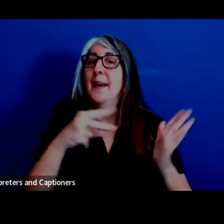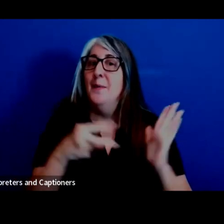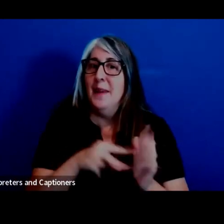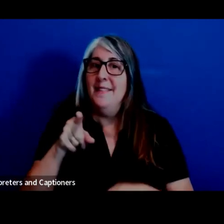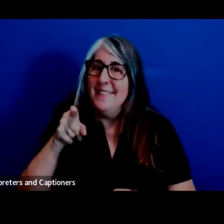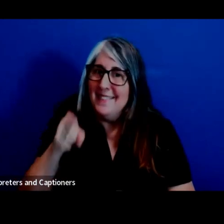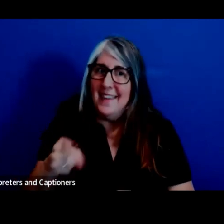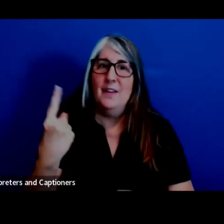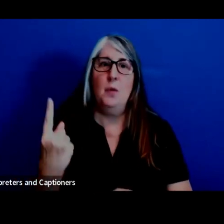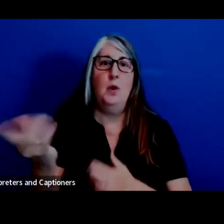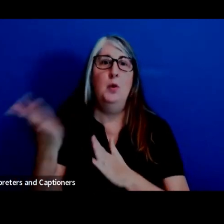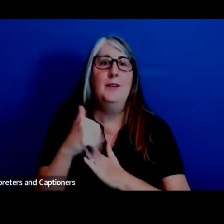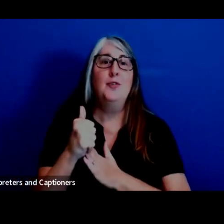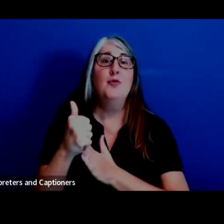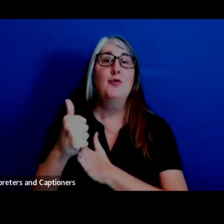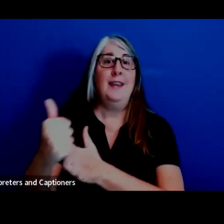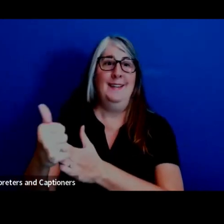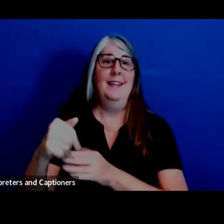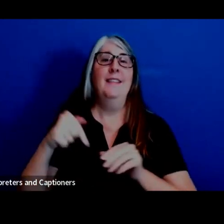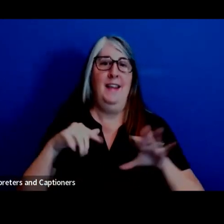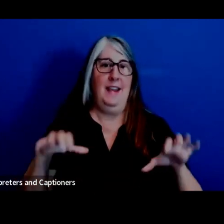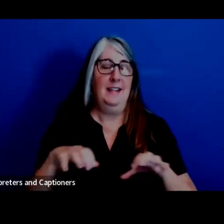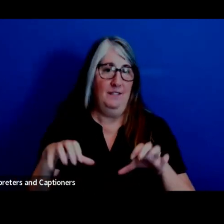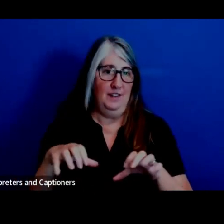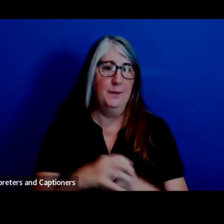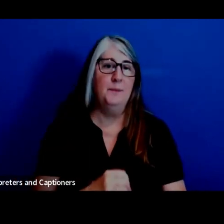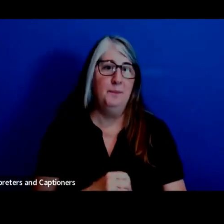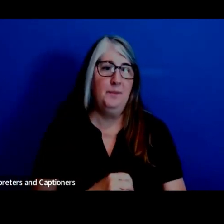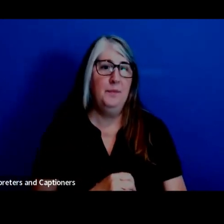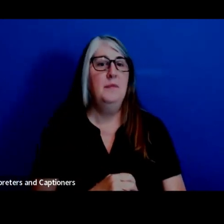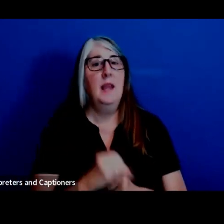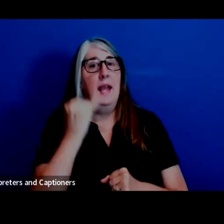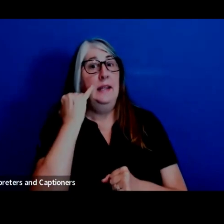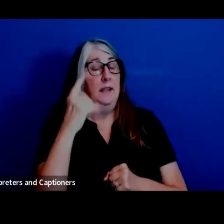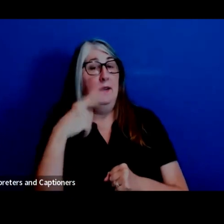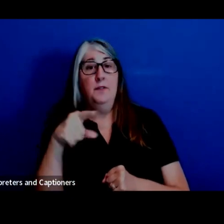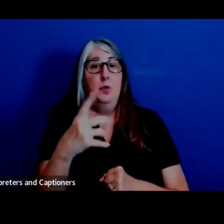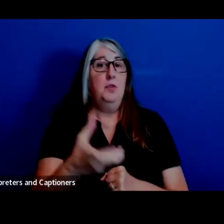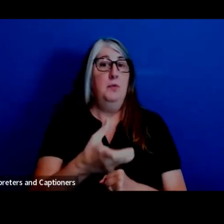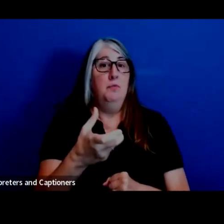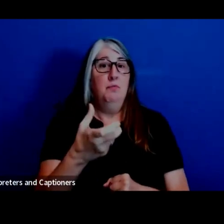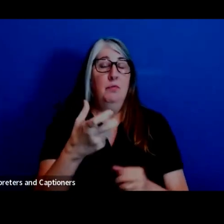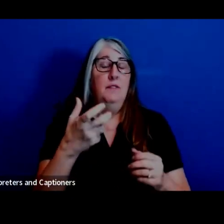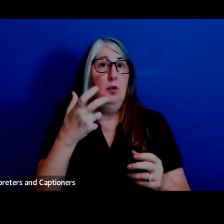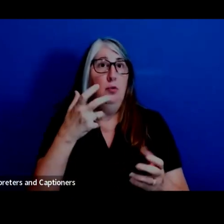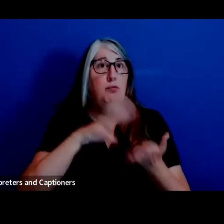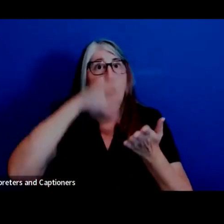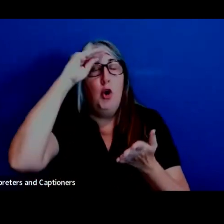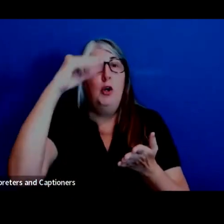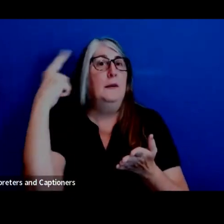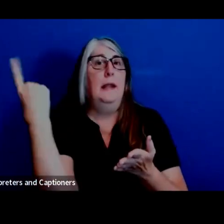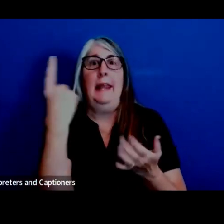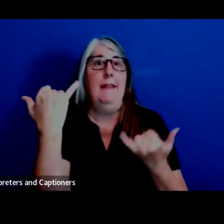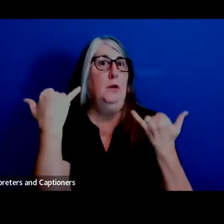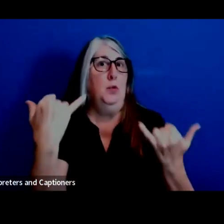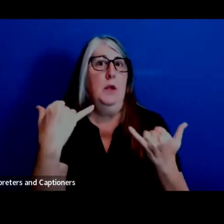they are the one who is directing the activity. And if you take anything away from what I'm saying today, I think that's the key